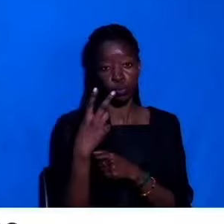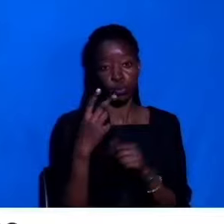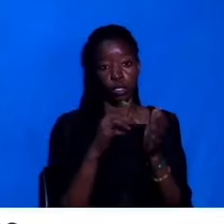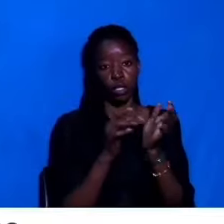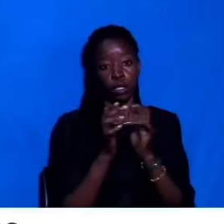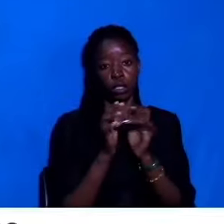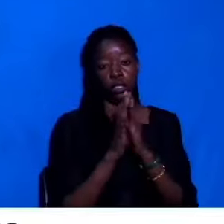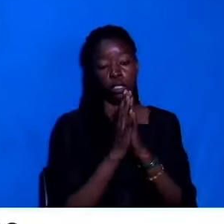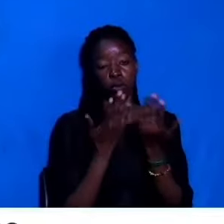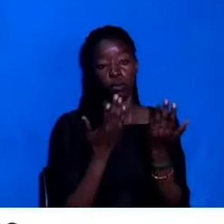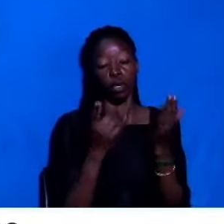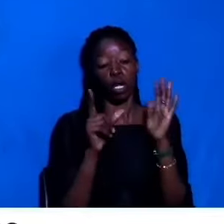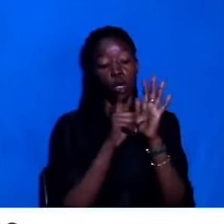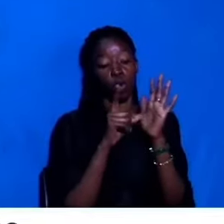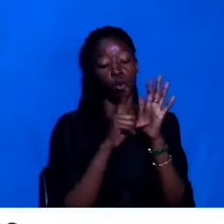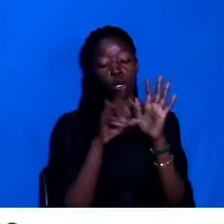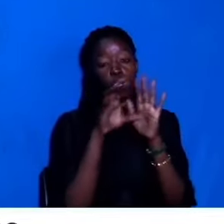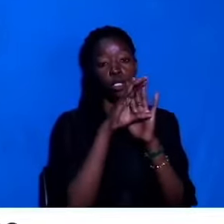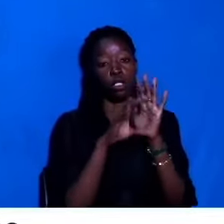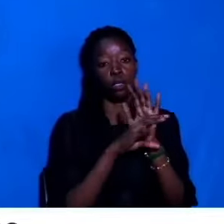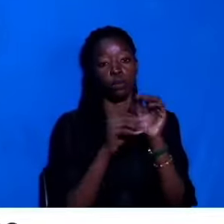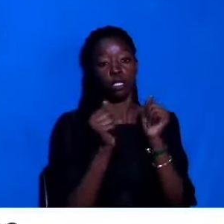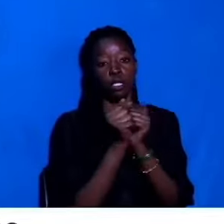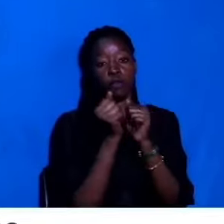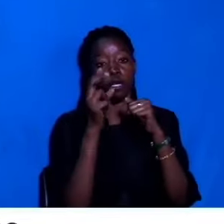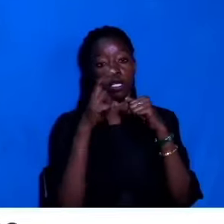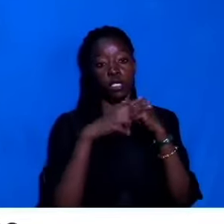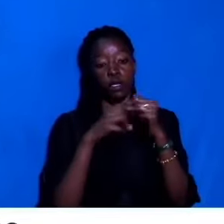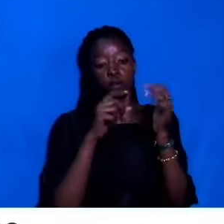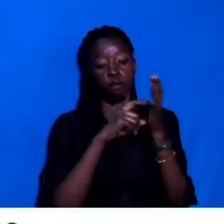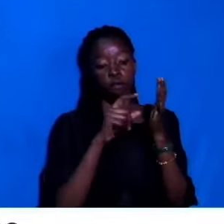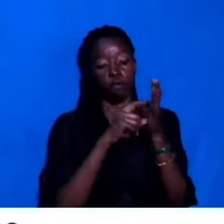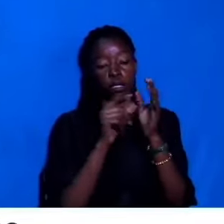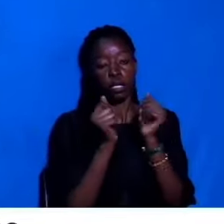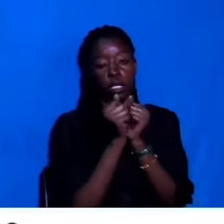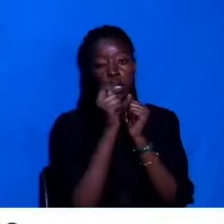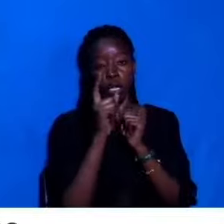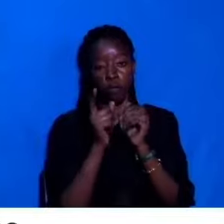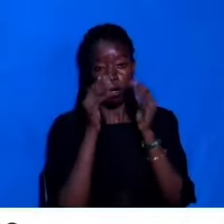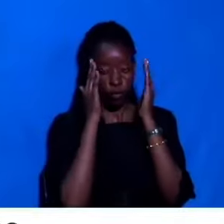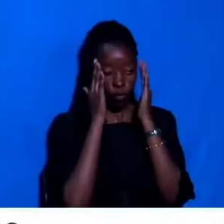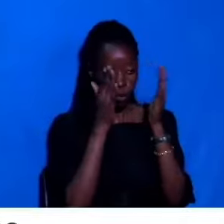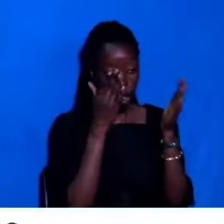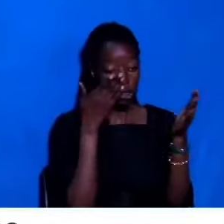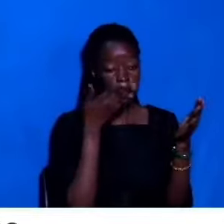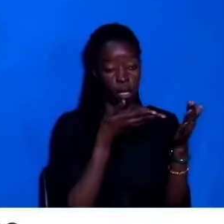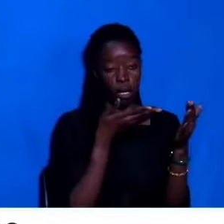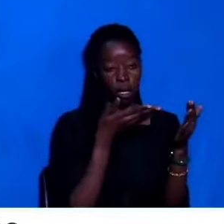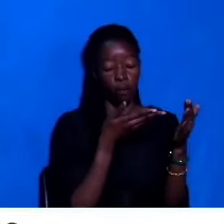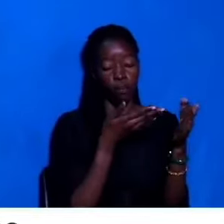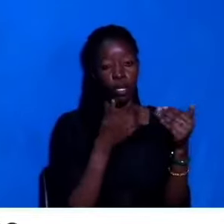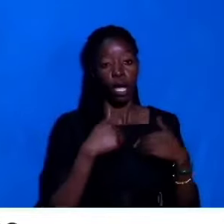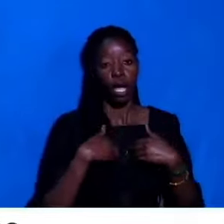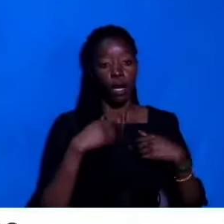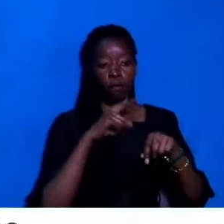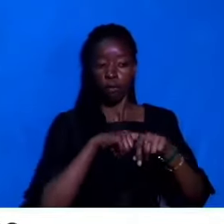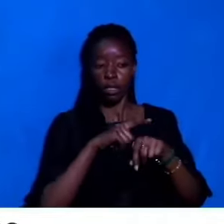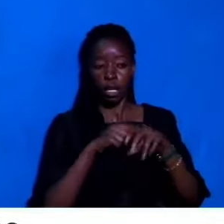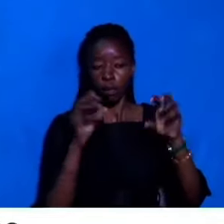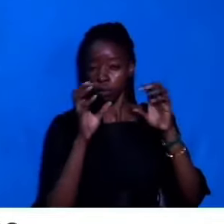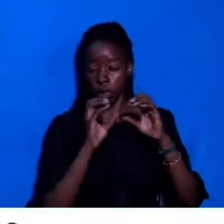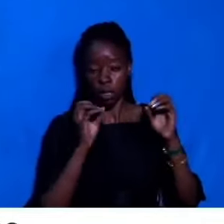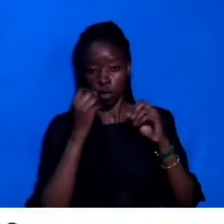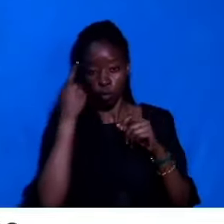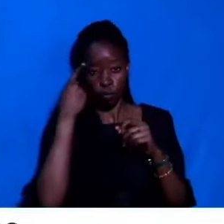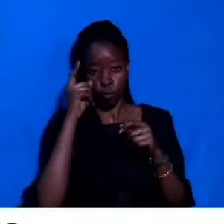Gospel of Luke chapter 17, verse 11. So that, because I do not have time to go to the book